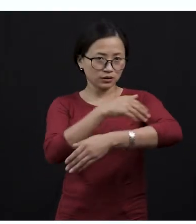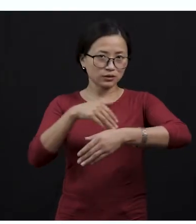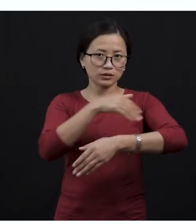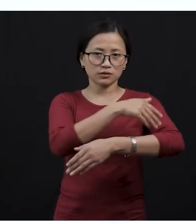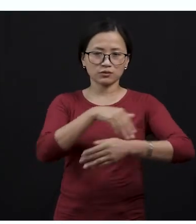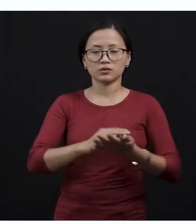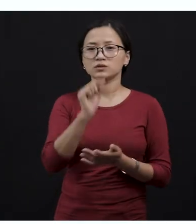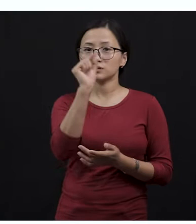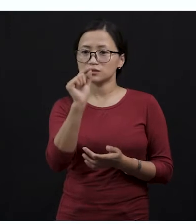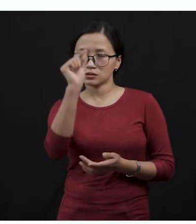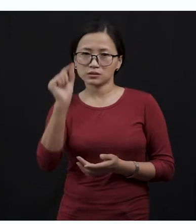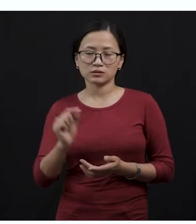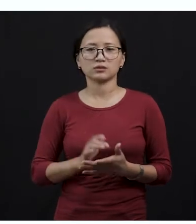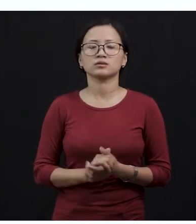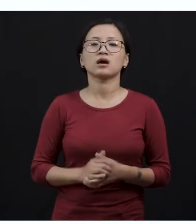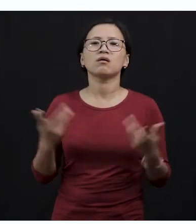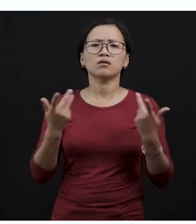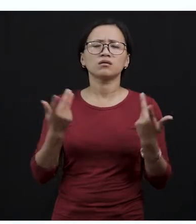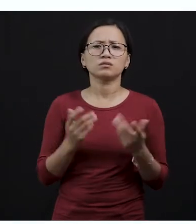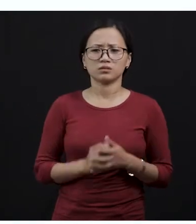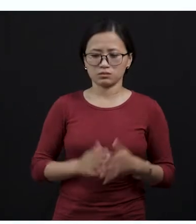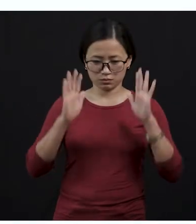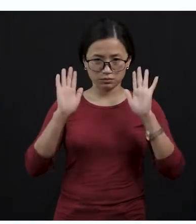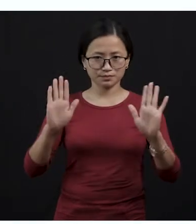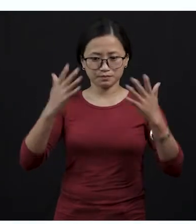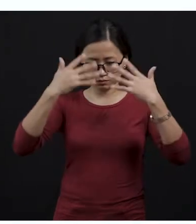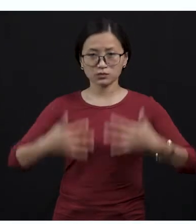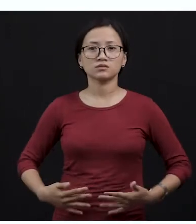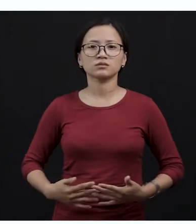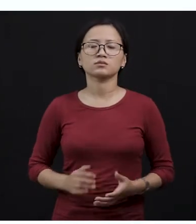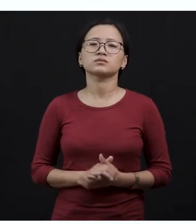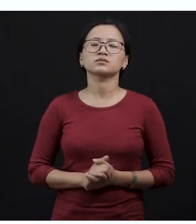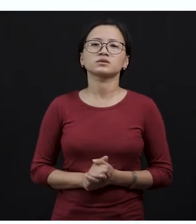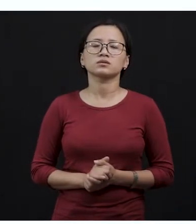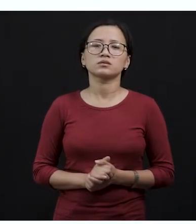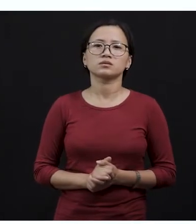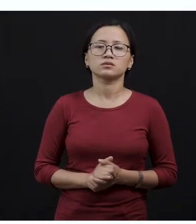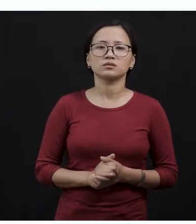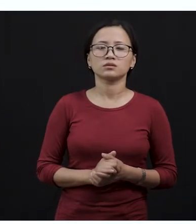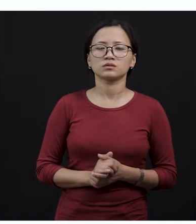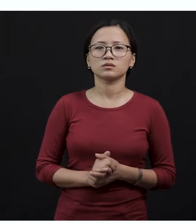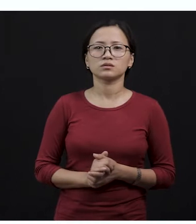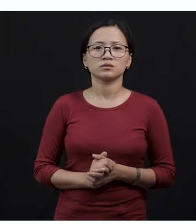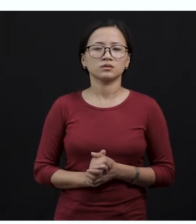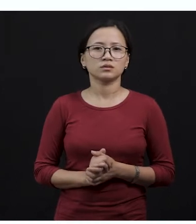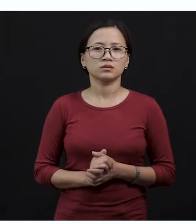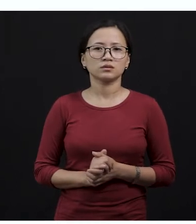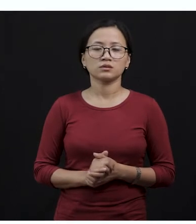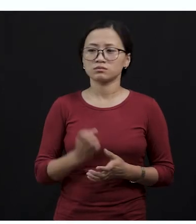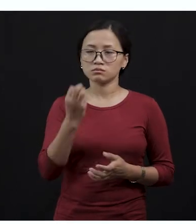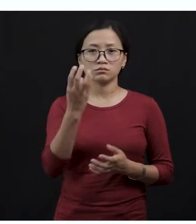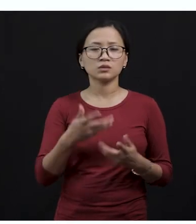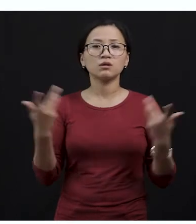Okay, so just imagine how many cells I must be having. Our body is made up of your body, and my body is made up of how